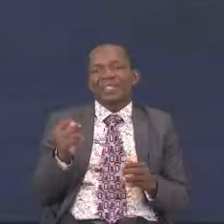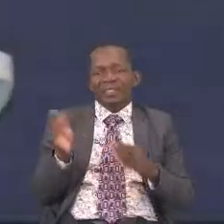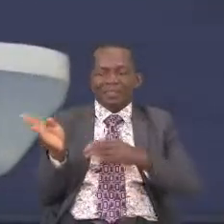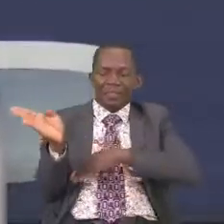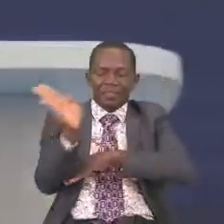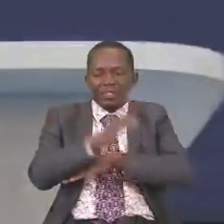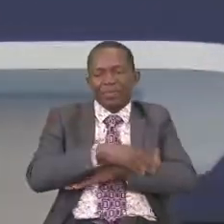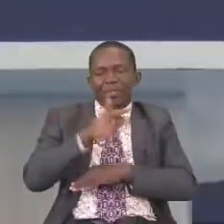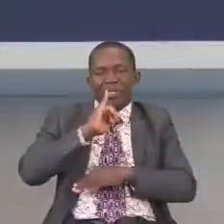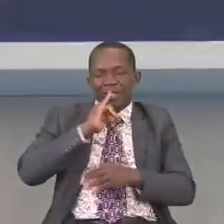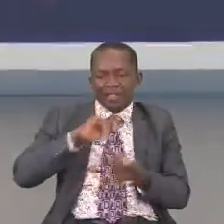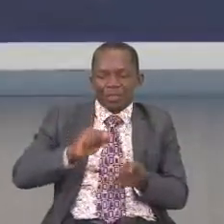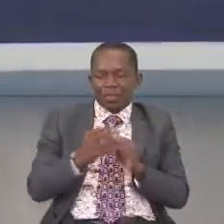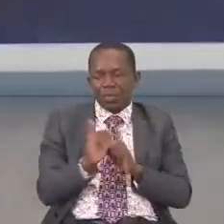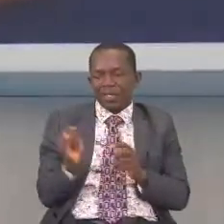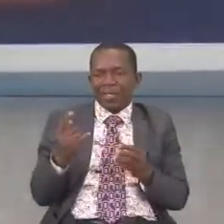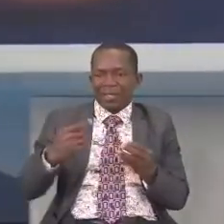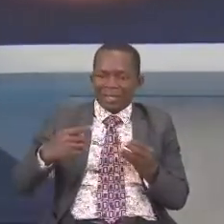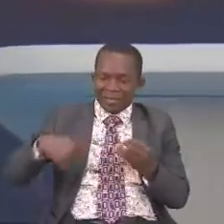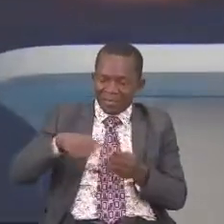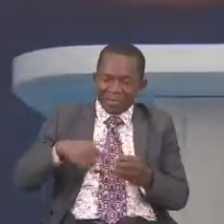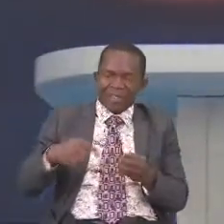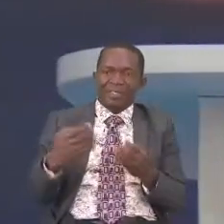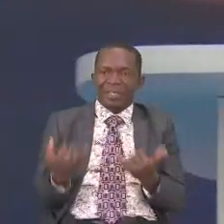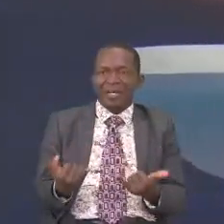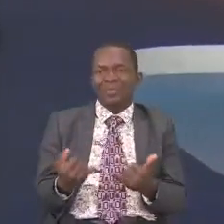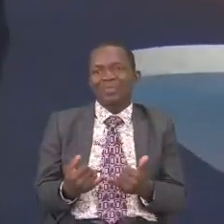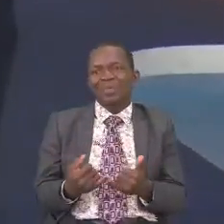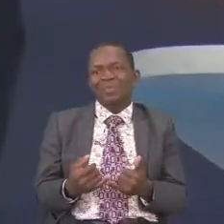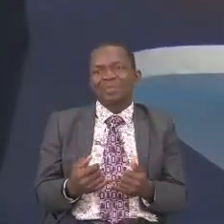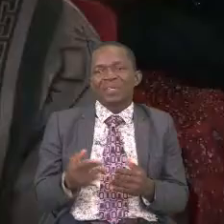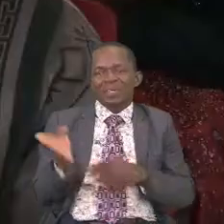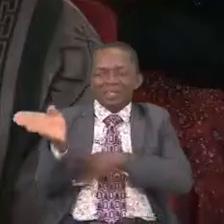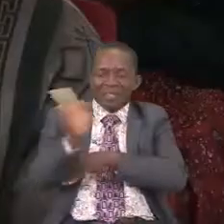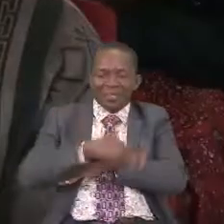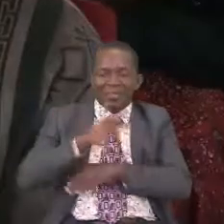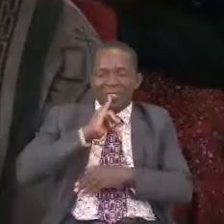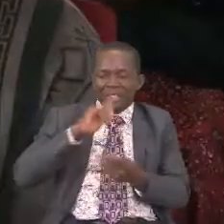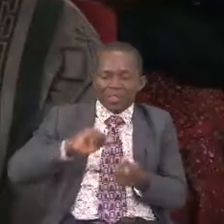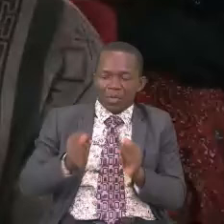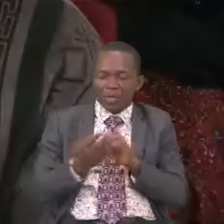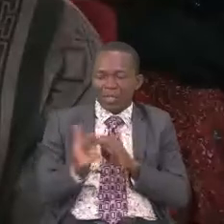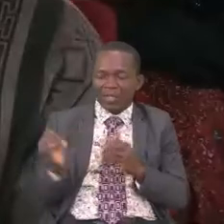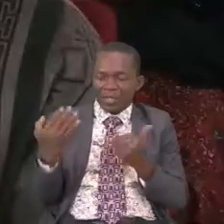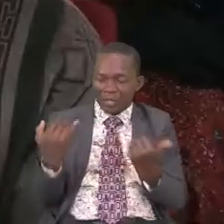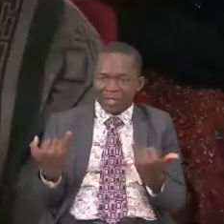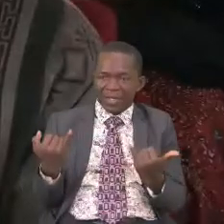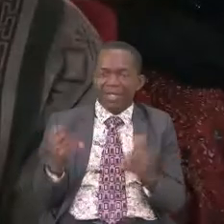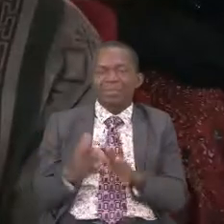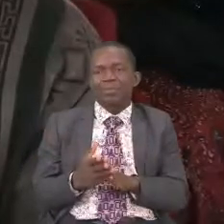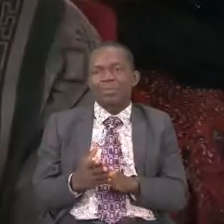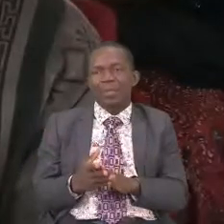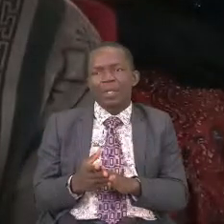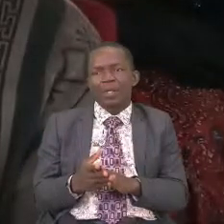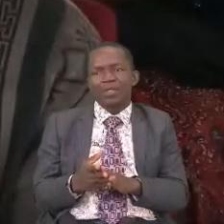right now. I said the table is turning right now. Those